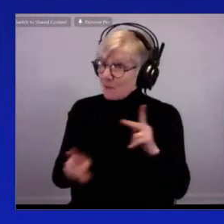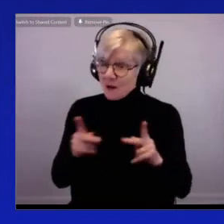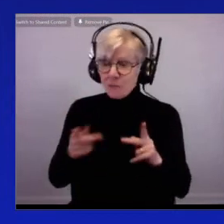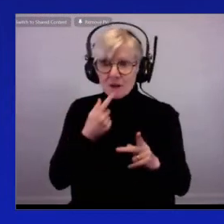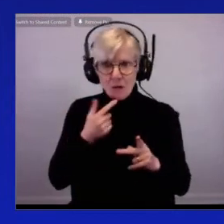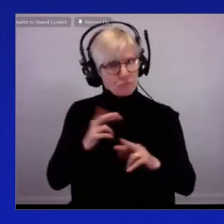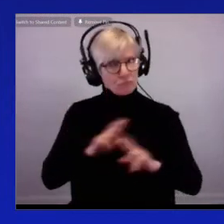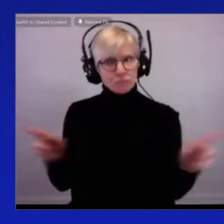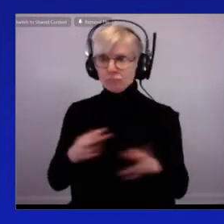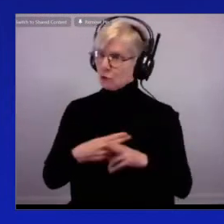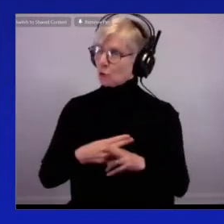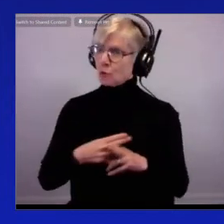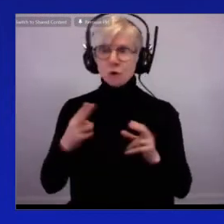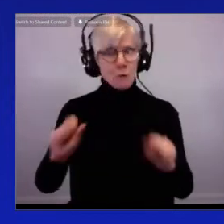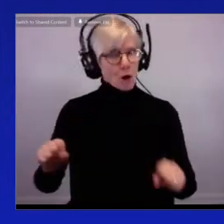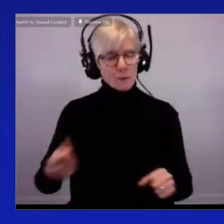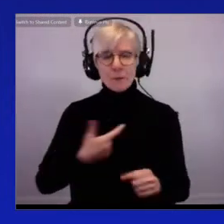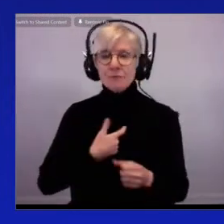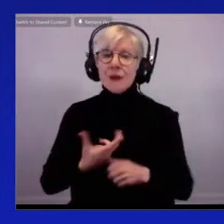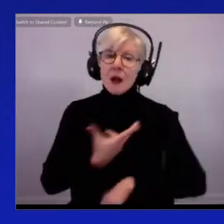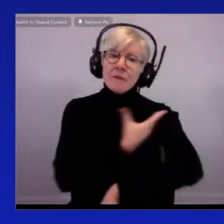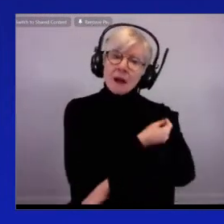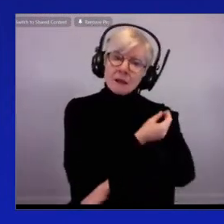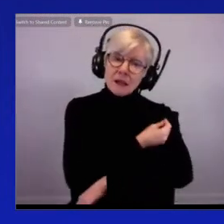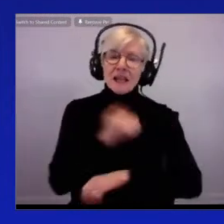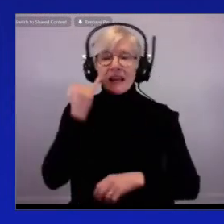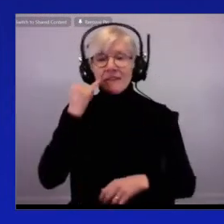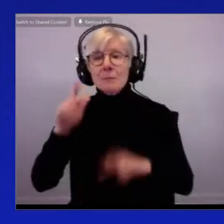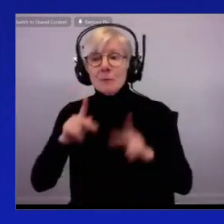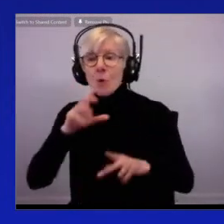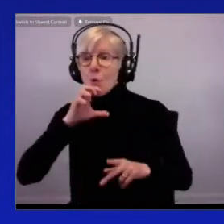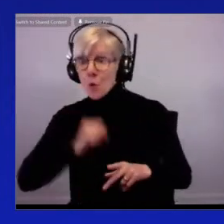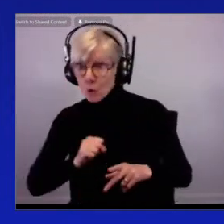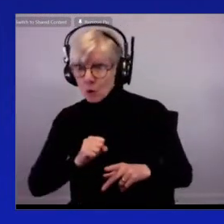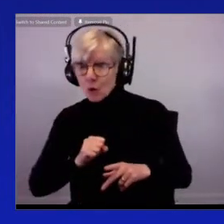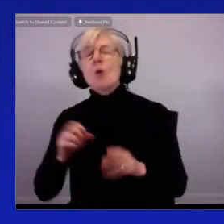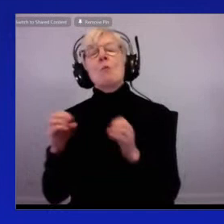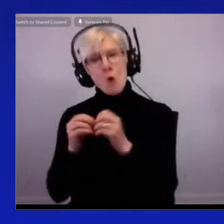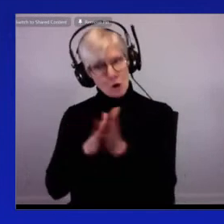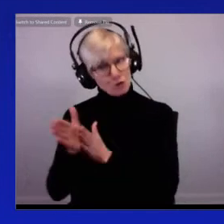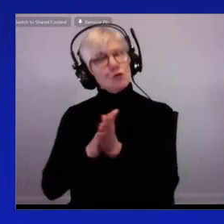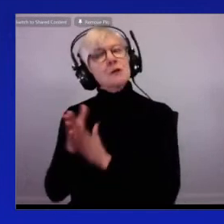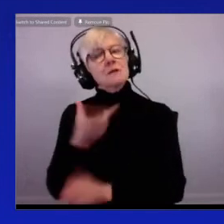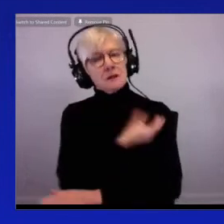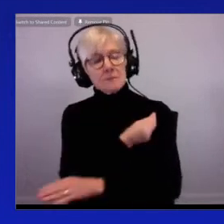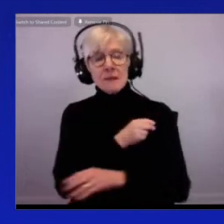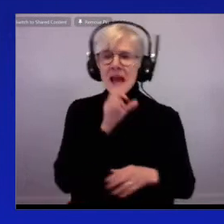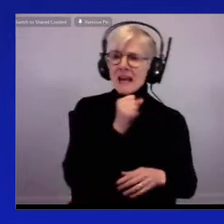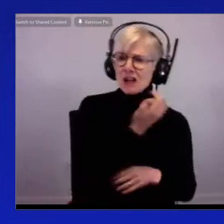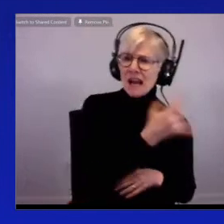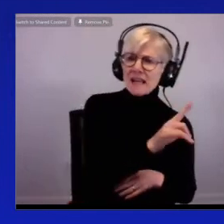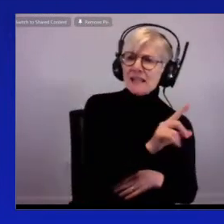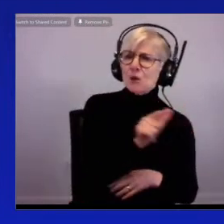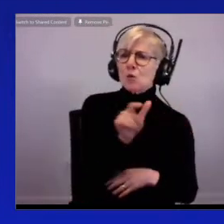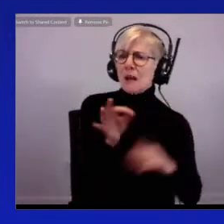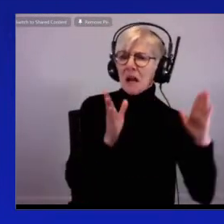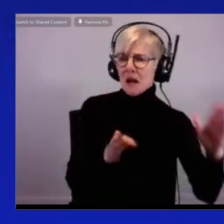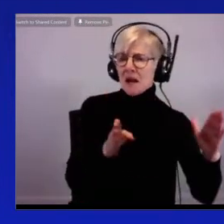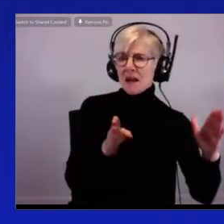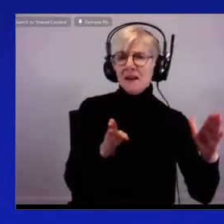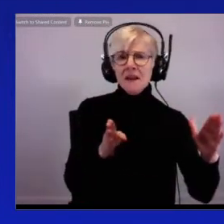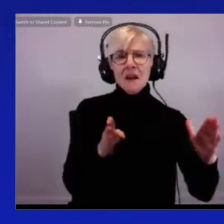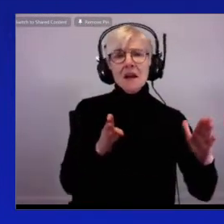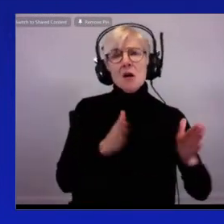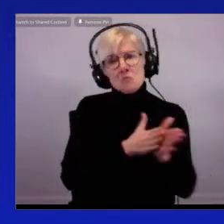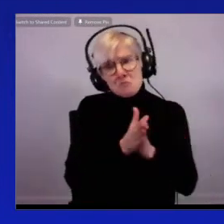And the intent to vaccinate does increase with age. So for people aged 18 to 29, the intent